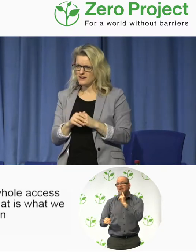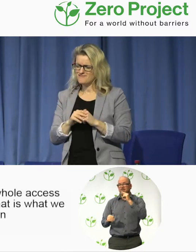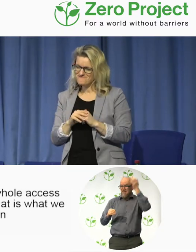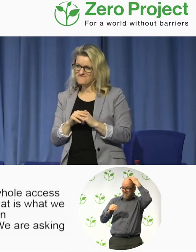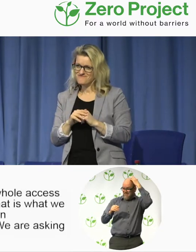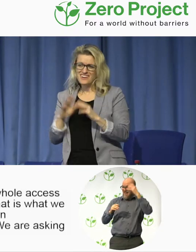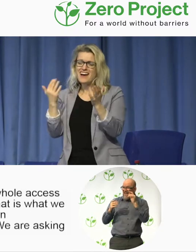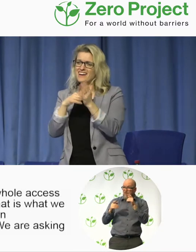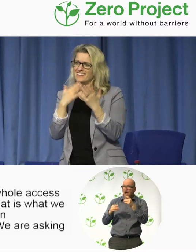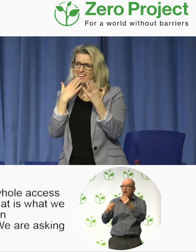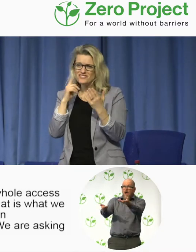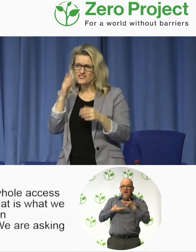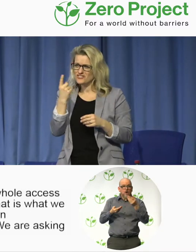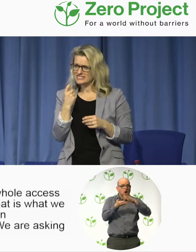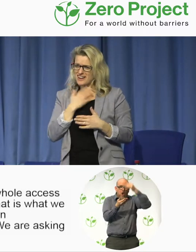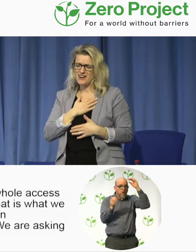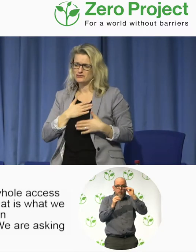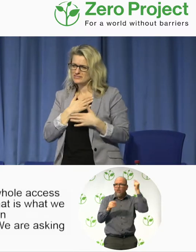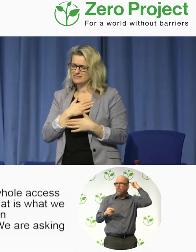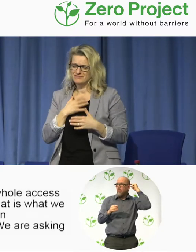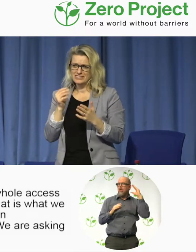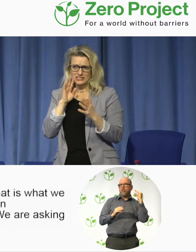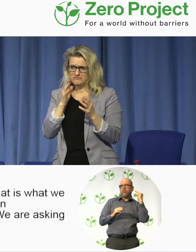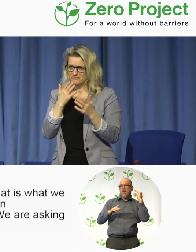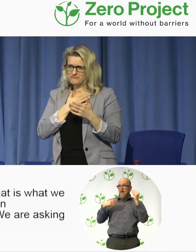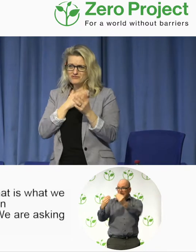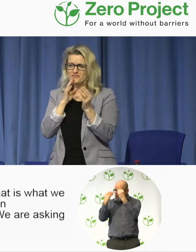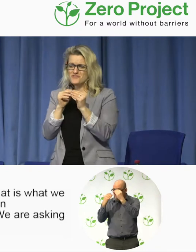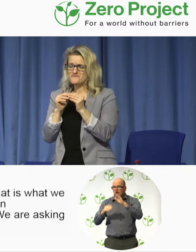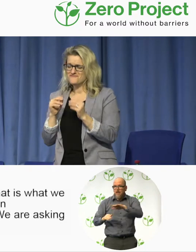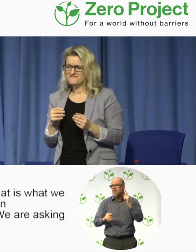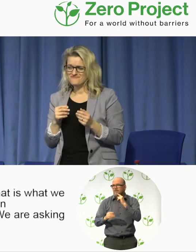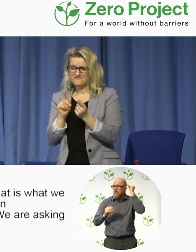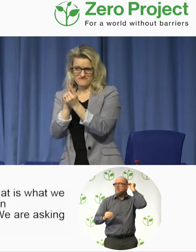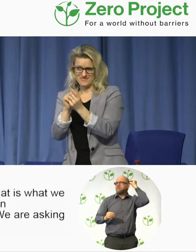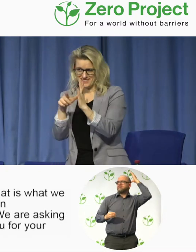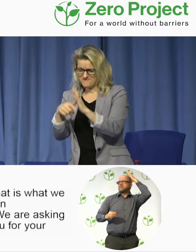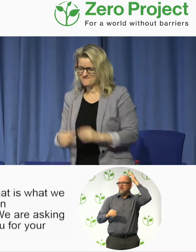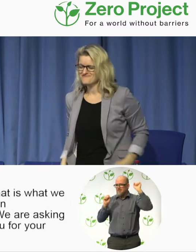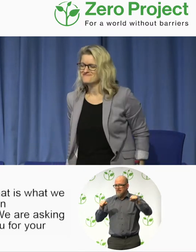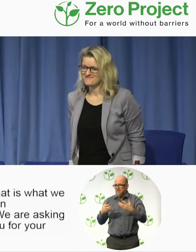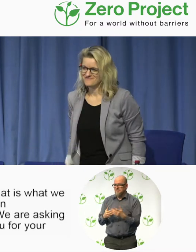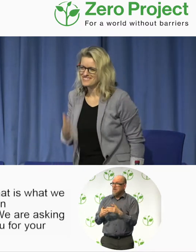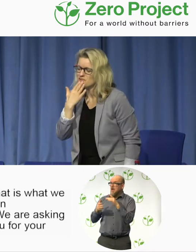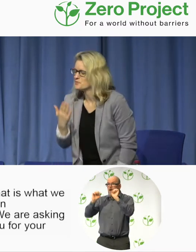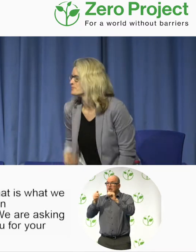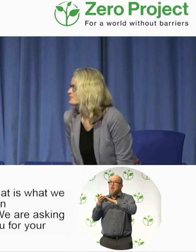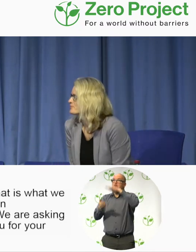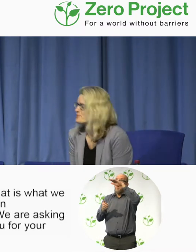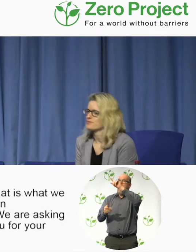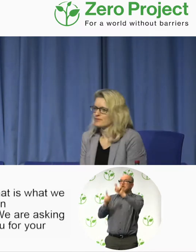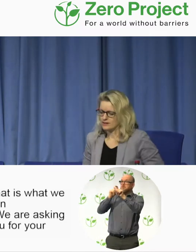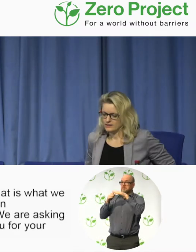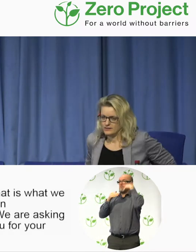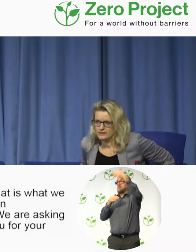We're asking that people understand just why this is so critical. Thank you so much for your comment and your question. I'd be happy to chat with you more later.